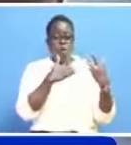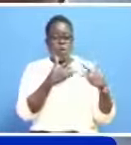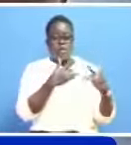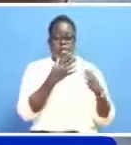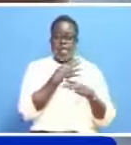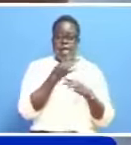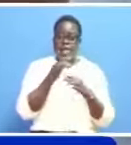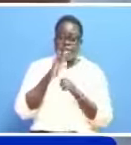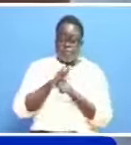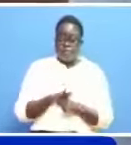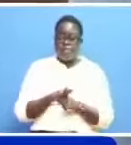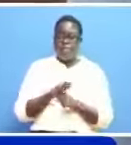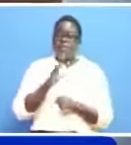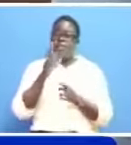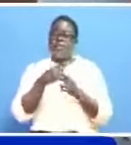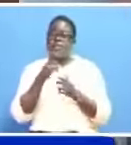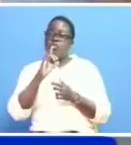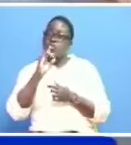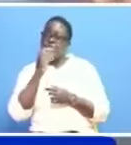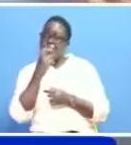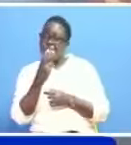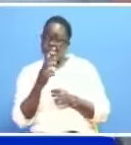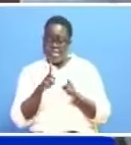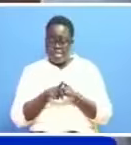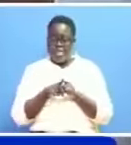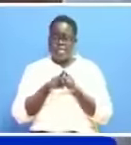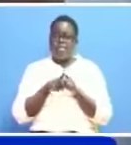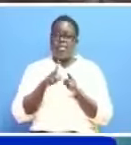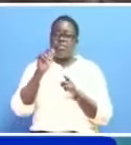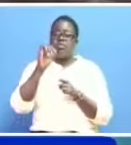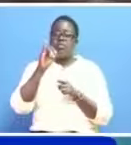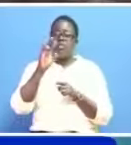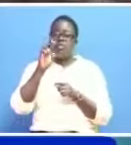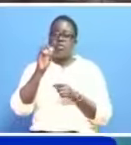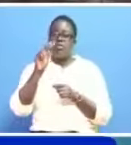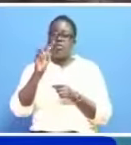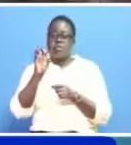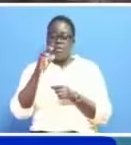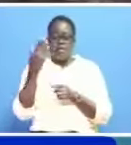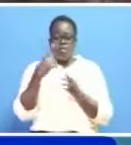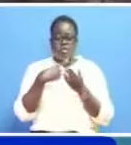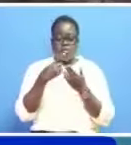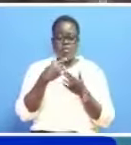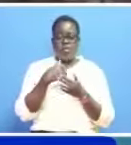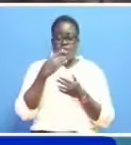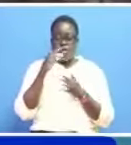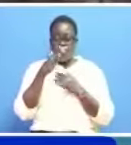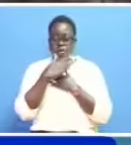it should be dubbed as treasonous. Like last week, we had a friend who was